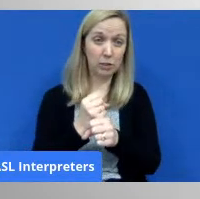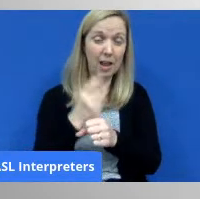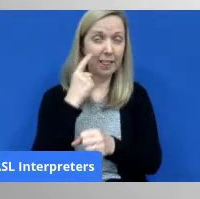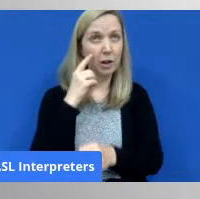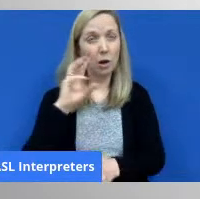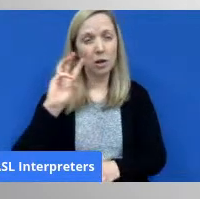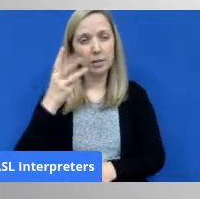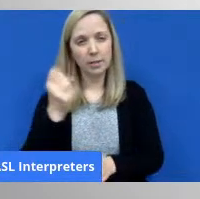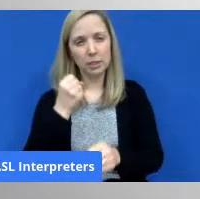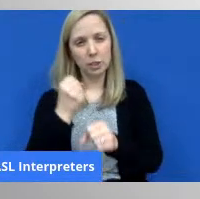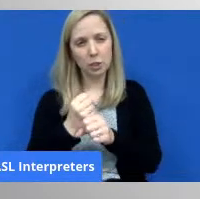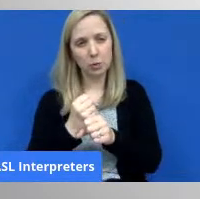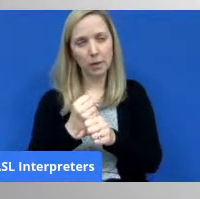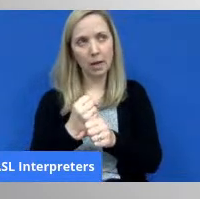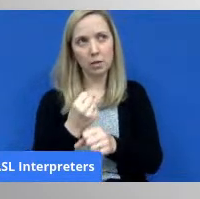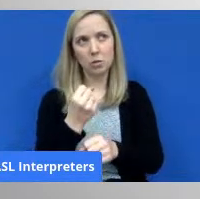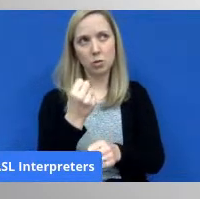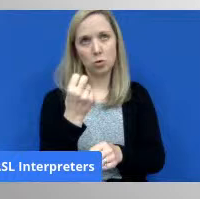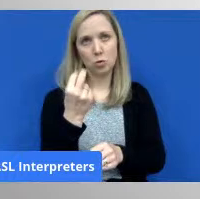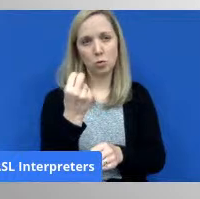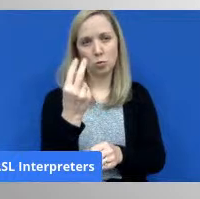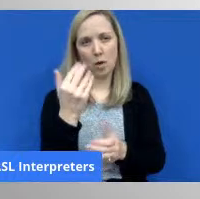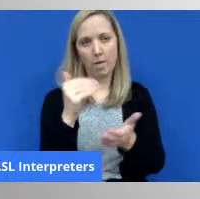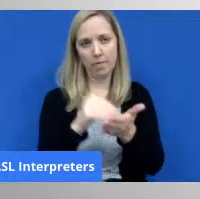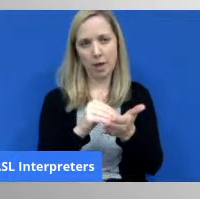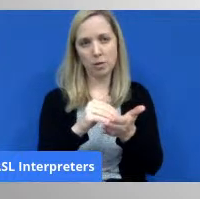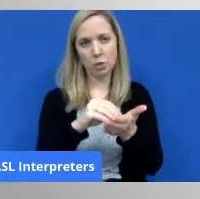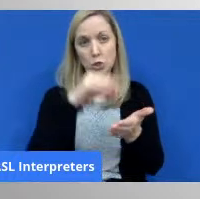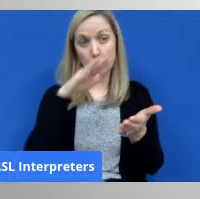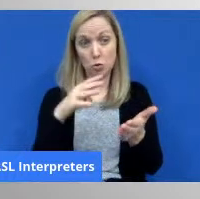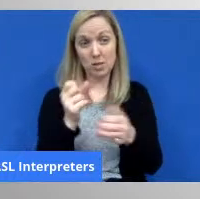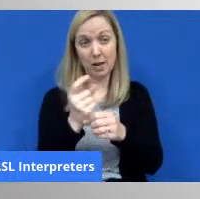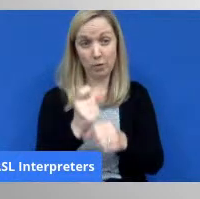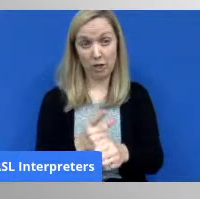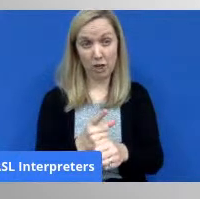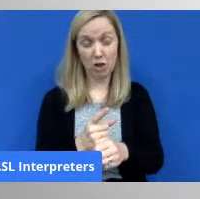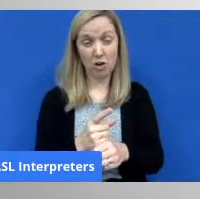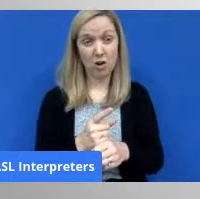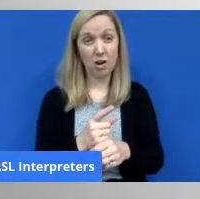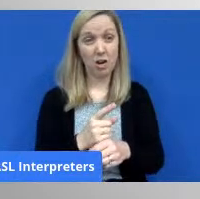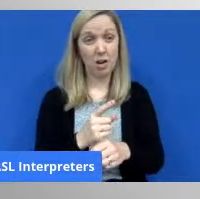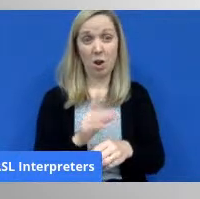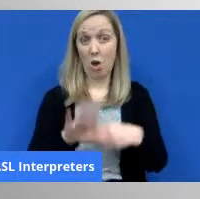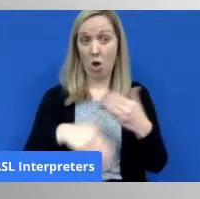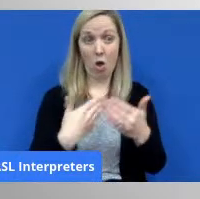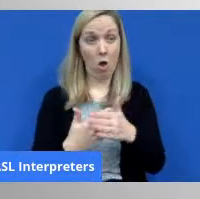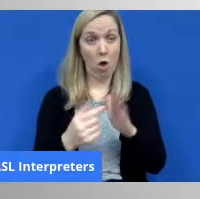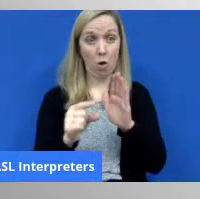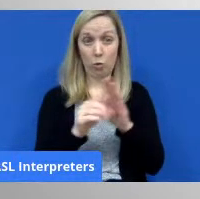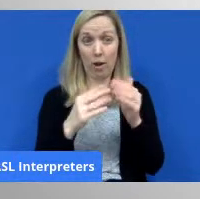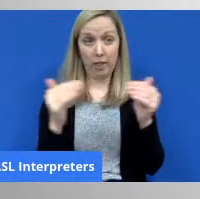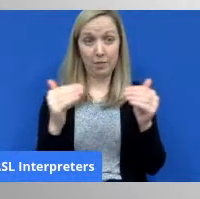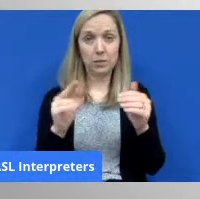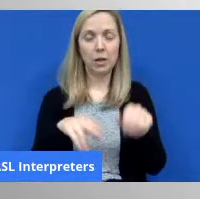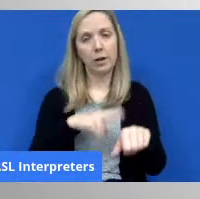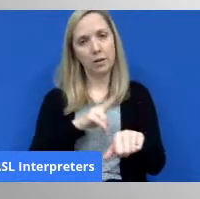bringing 12,000 students a year at every single grade level. And then, of course, last year, we got halfway through the year, and